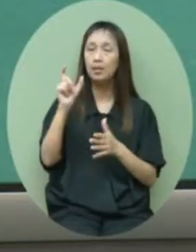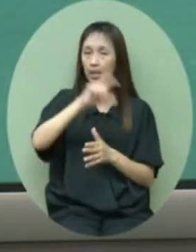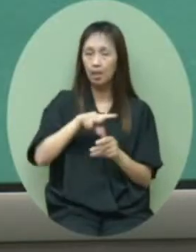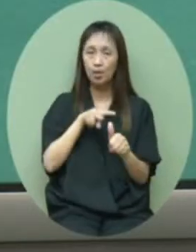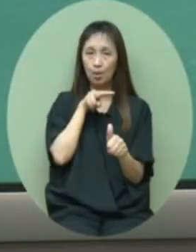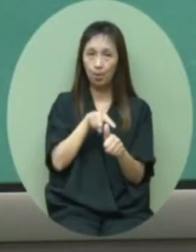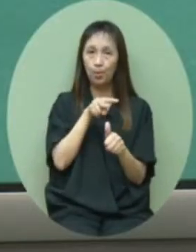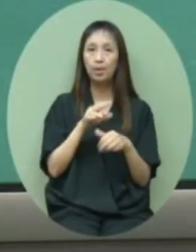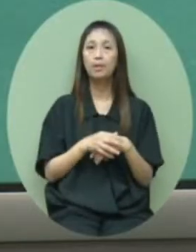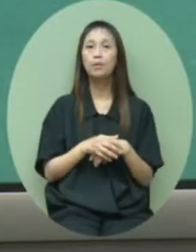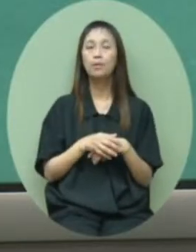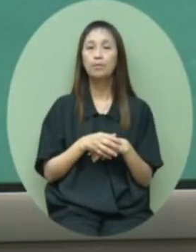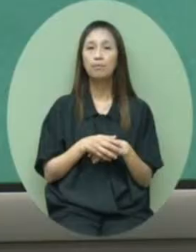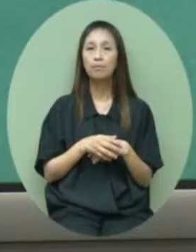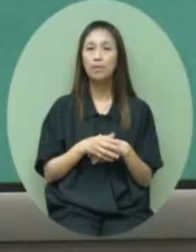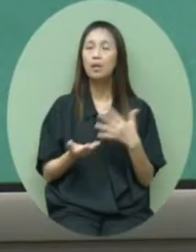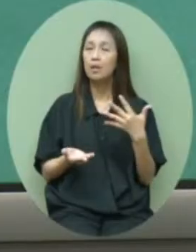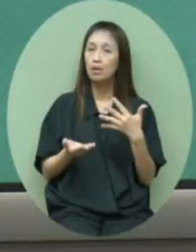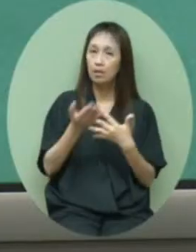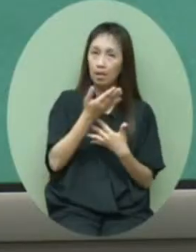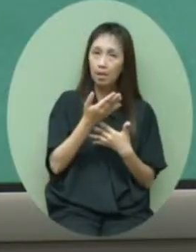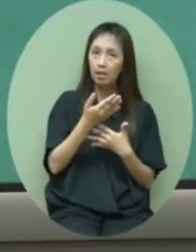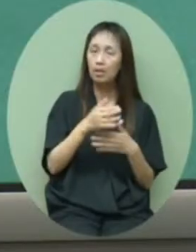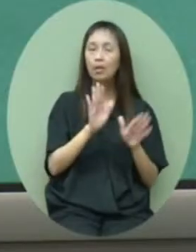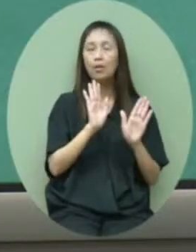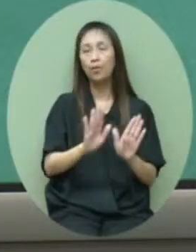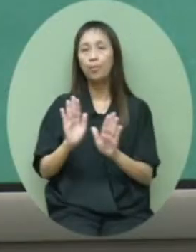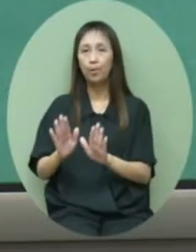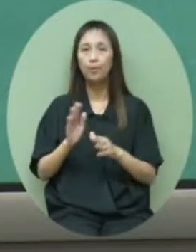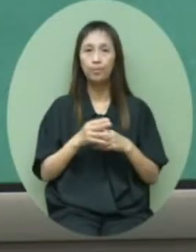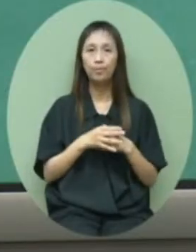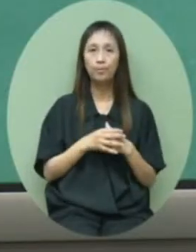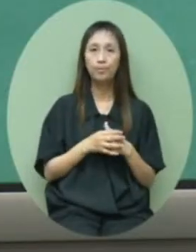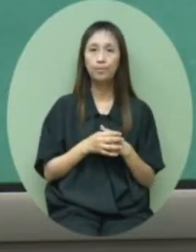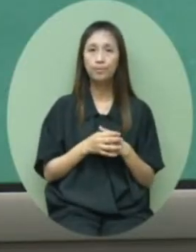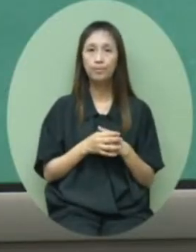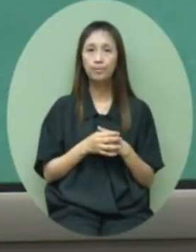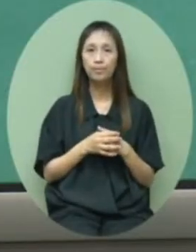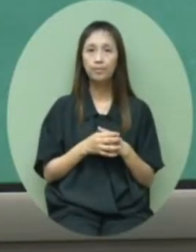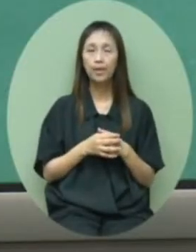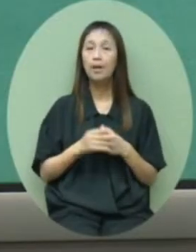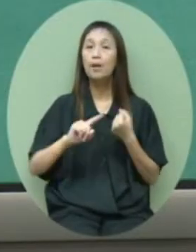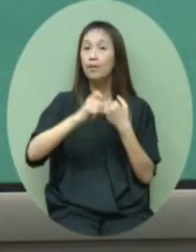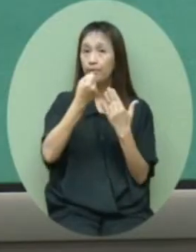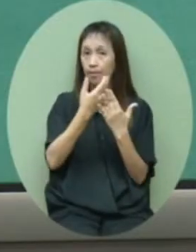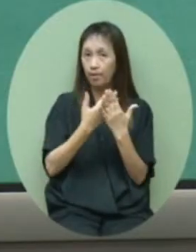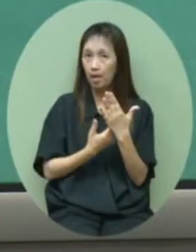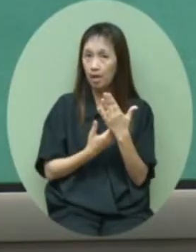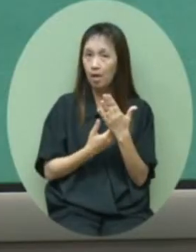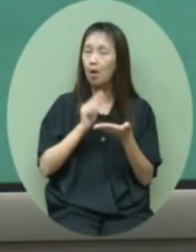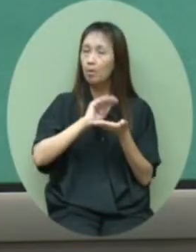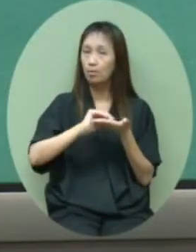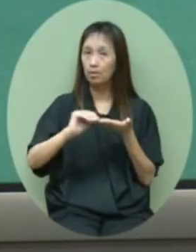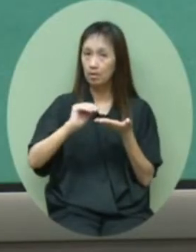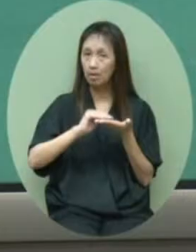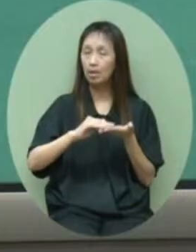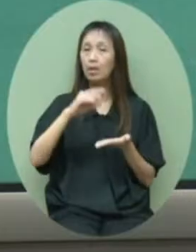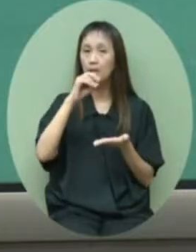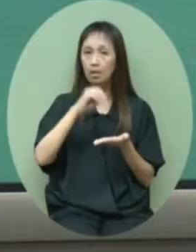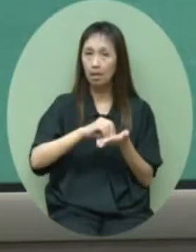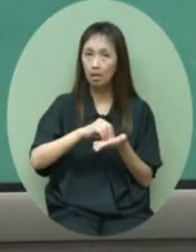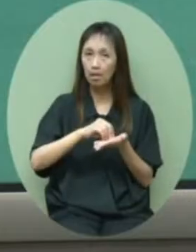the development of platforms for taxi fleets to improve taxi fleet management and, in